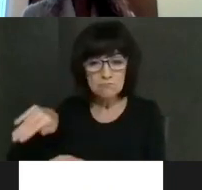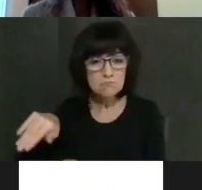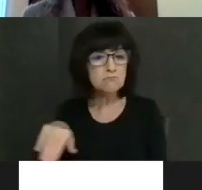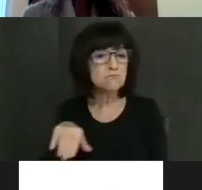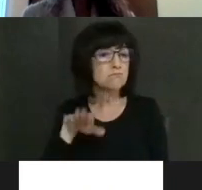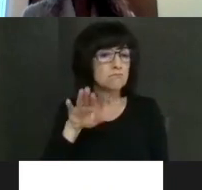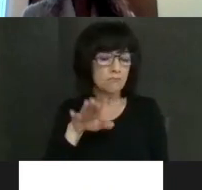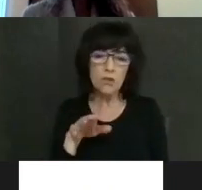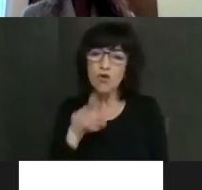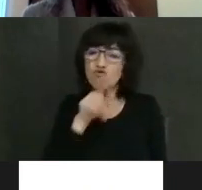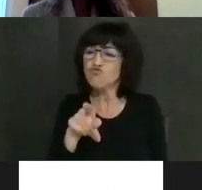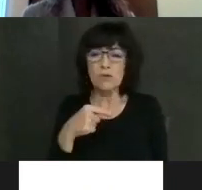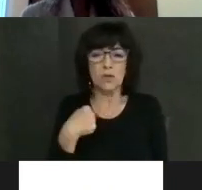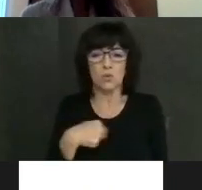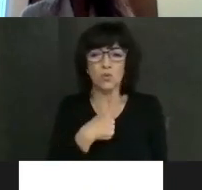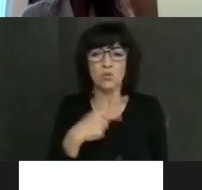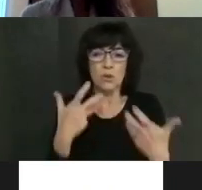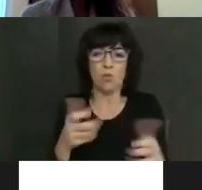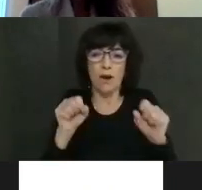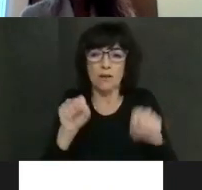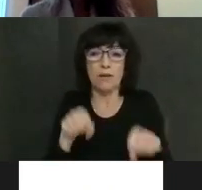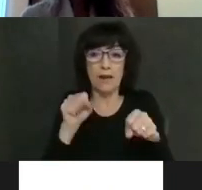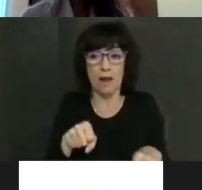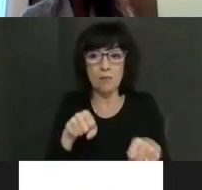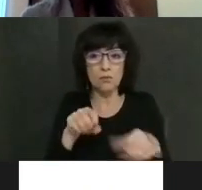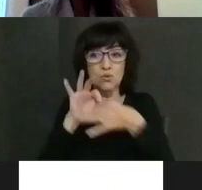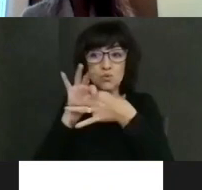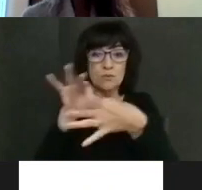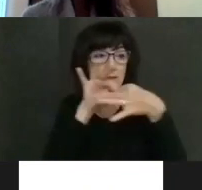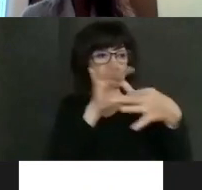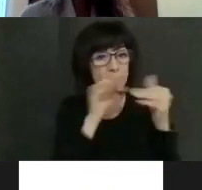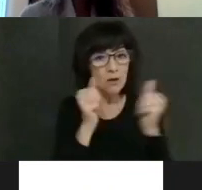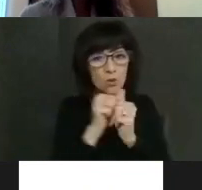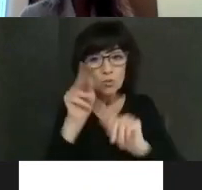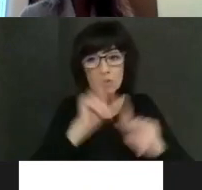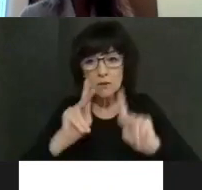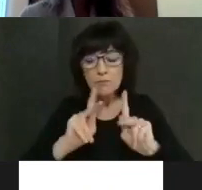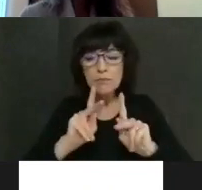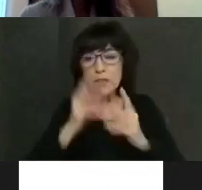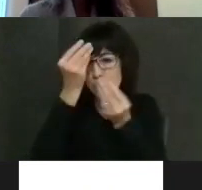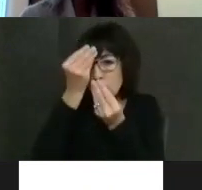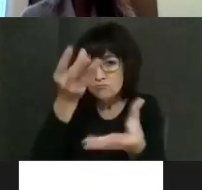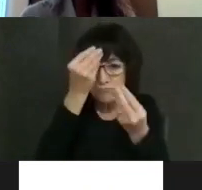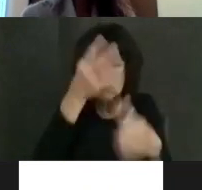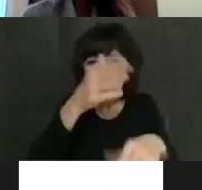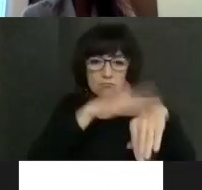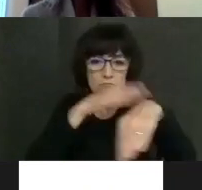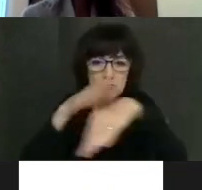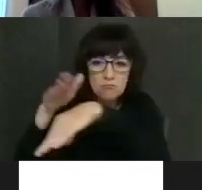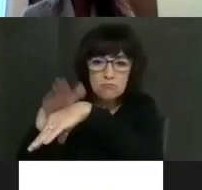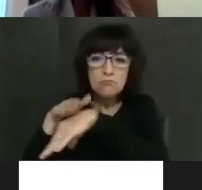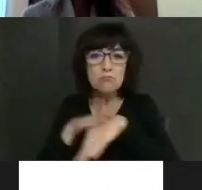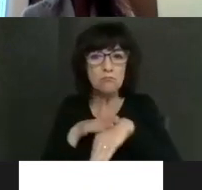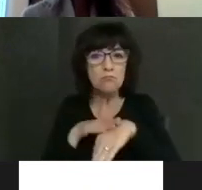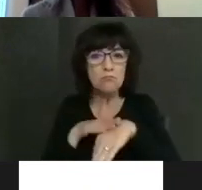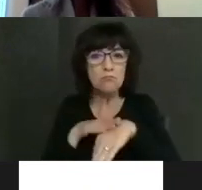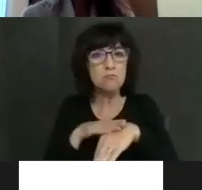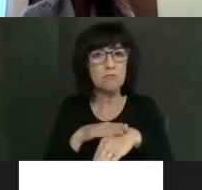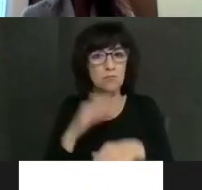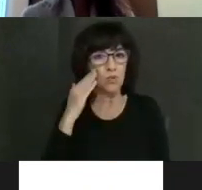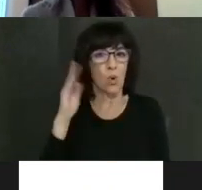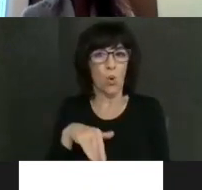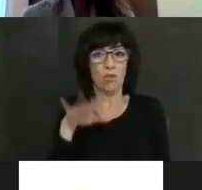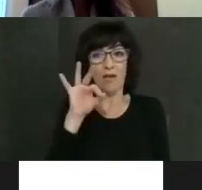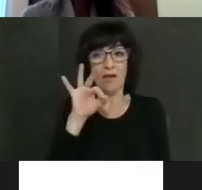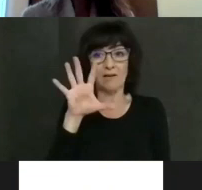and add that layer of protection in order to keep people safe. We know, some huge percentage, 95% or